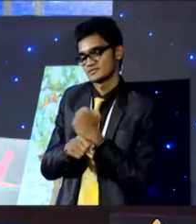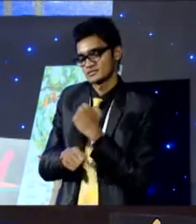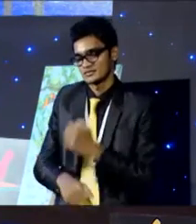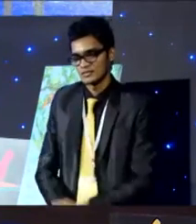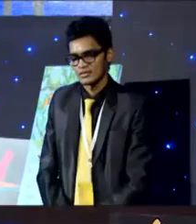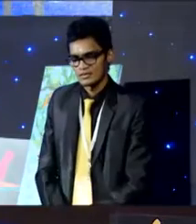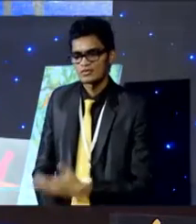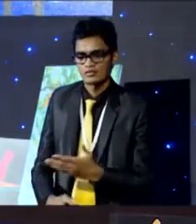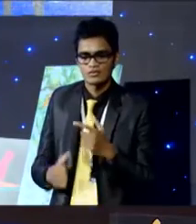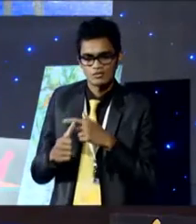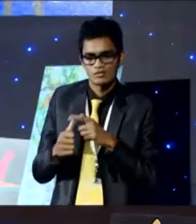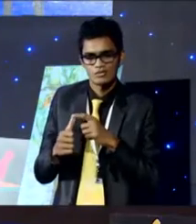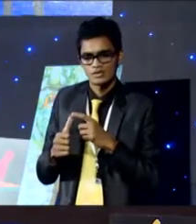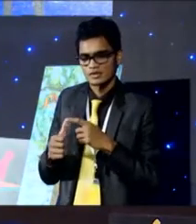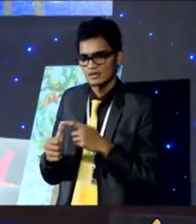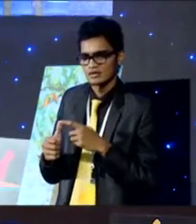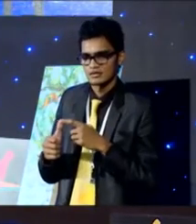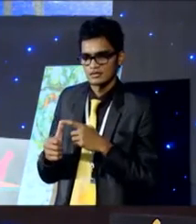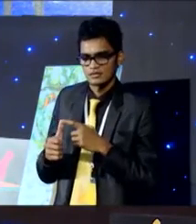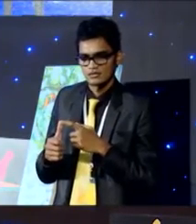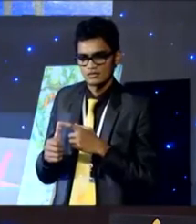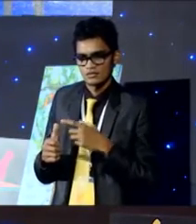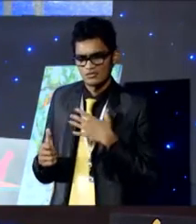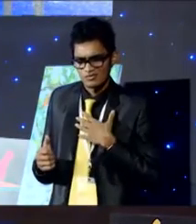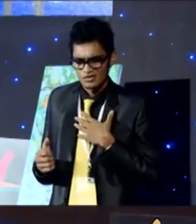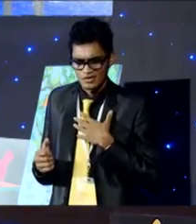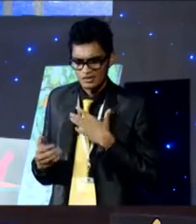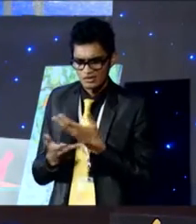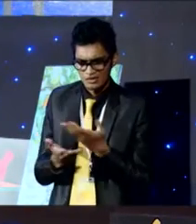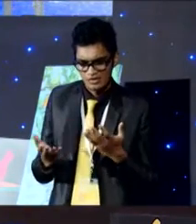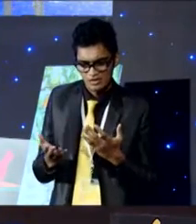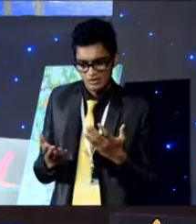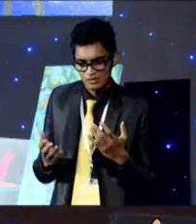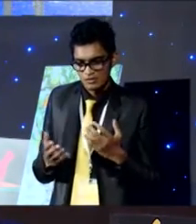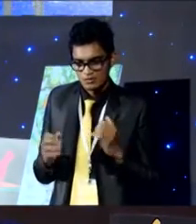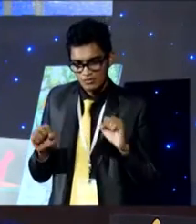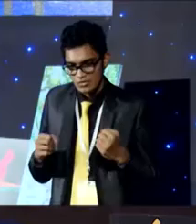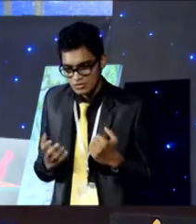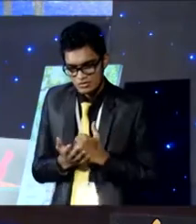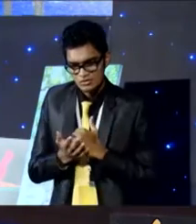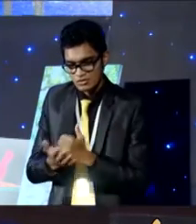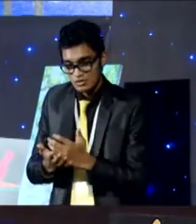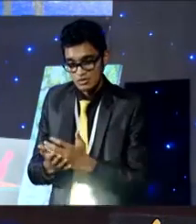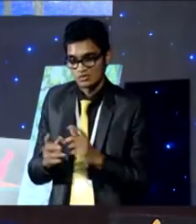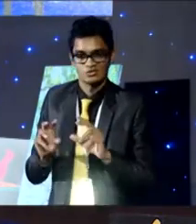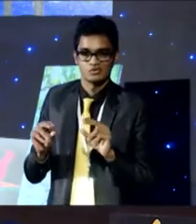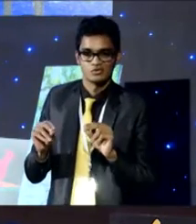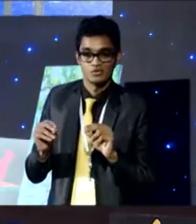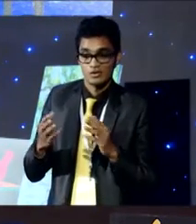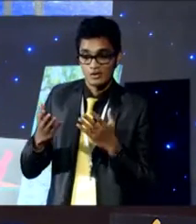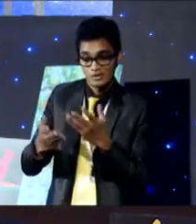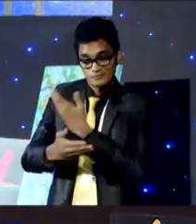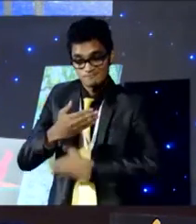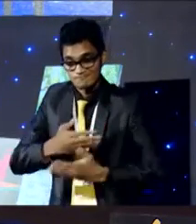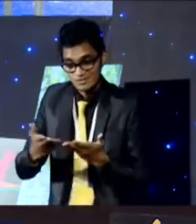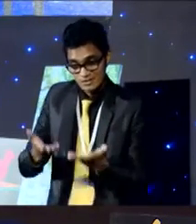one thing which we have been trying to do is not what we can do to this community, but what they can do to us. And that